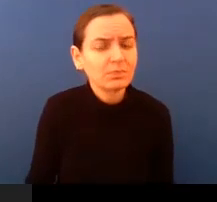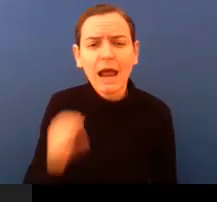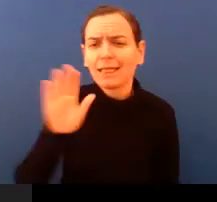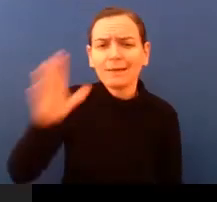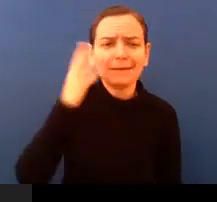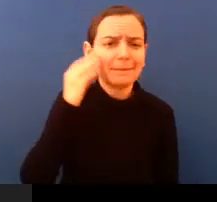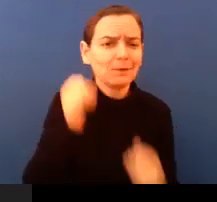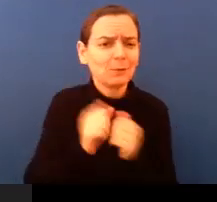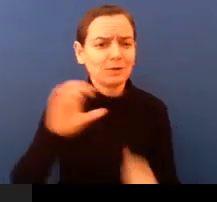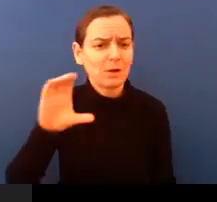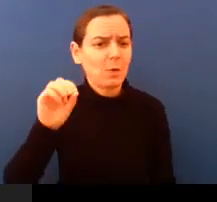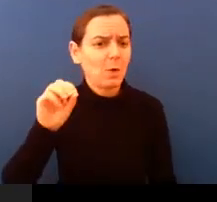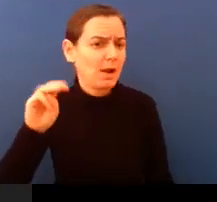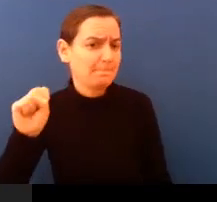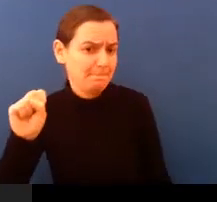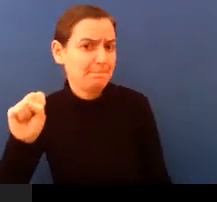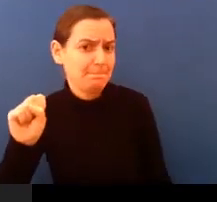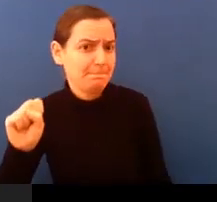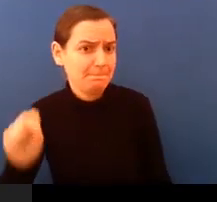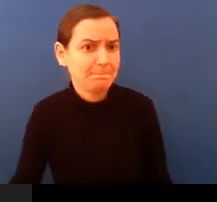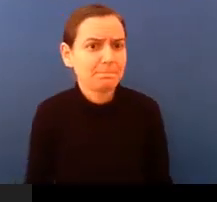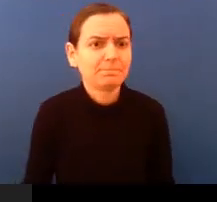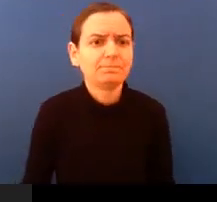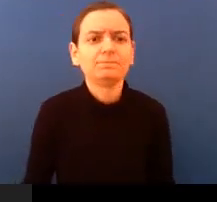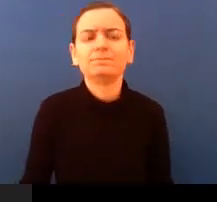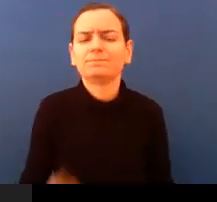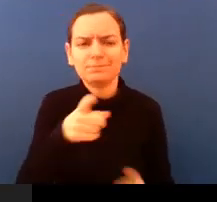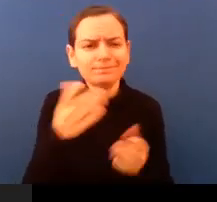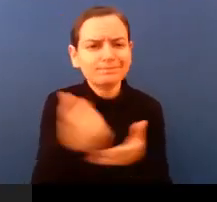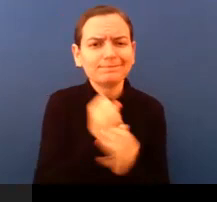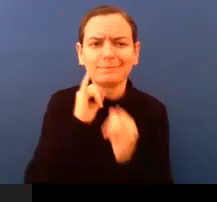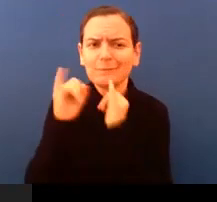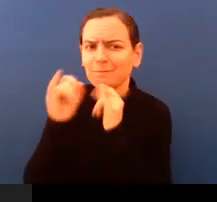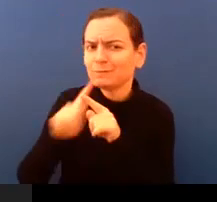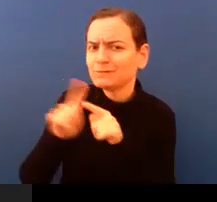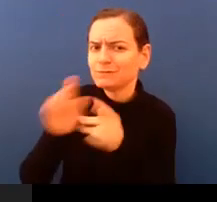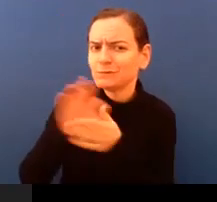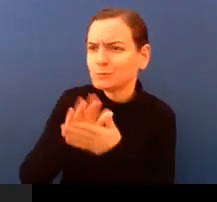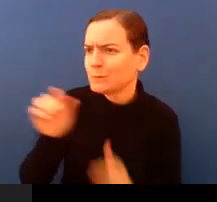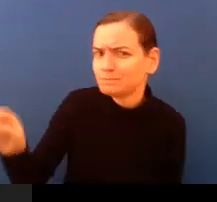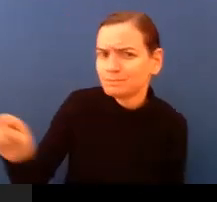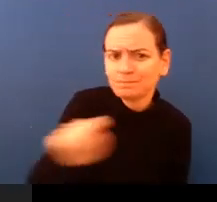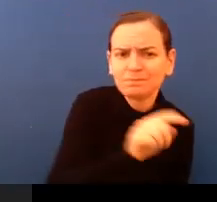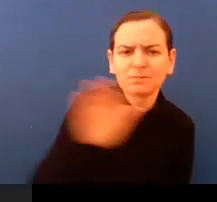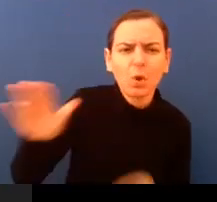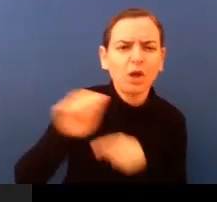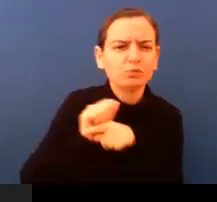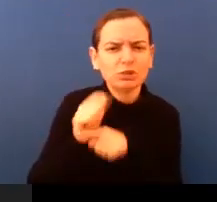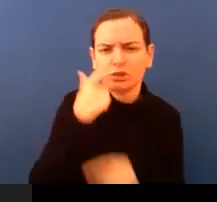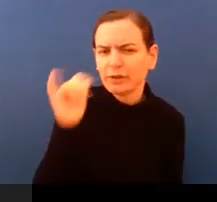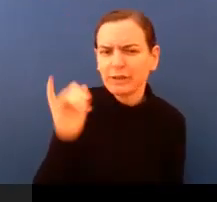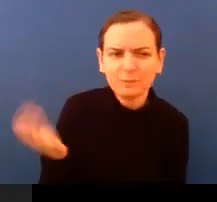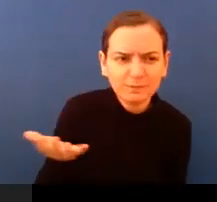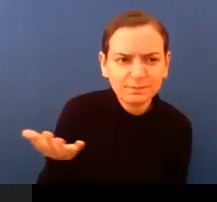some of the residential schools now do a bit of home-based training, or you have to go to the residential school for a period of